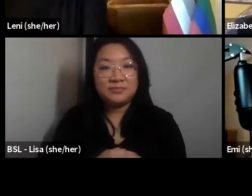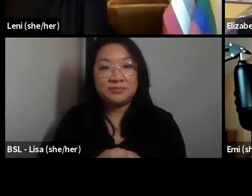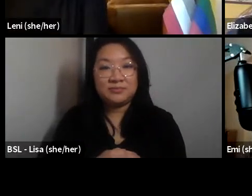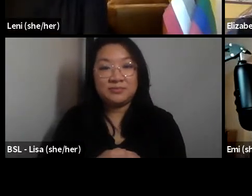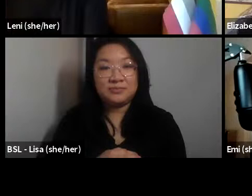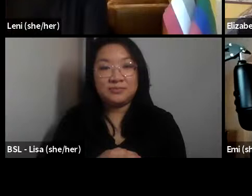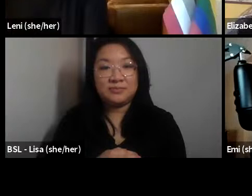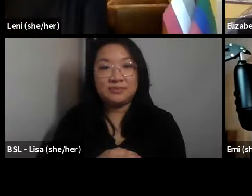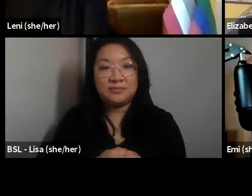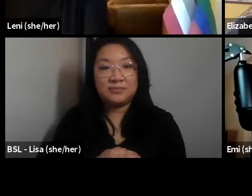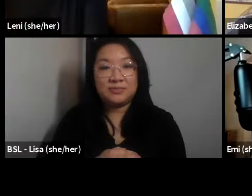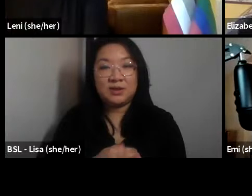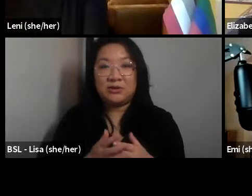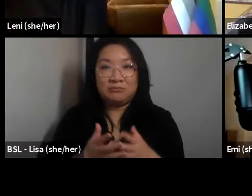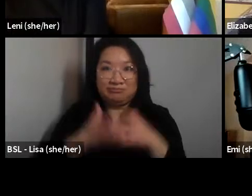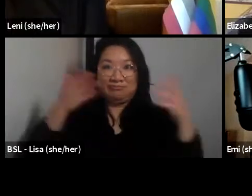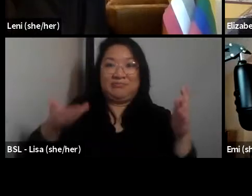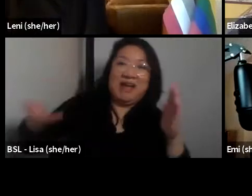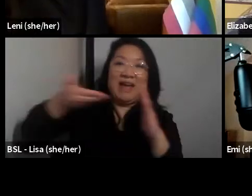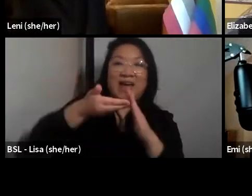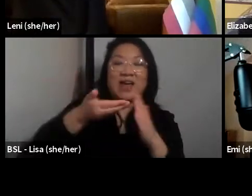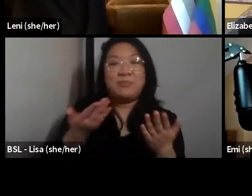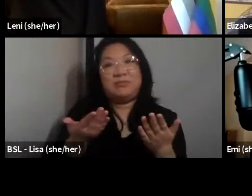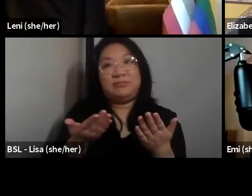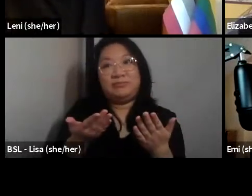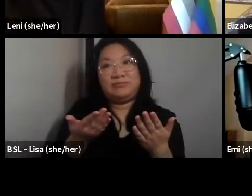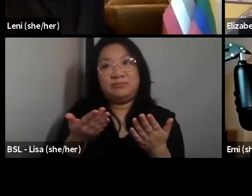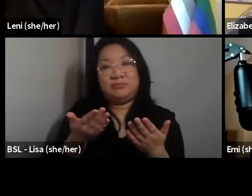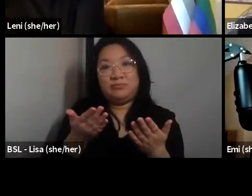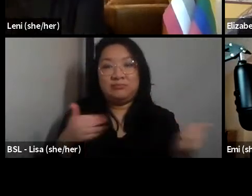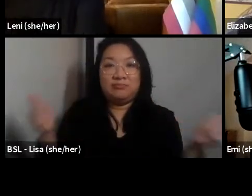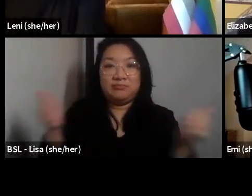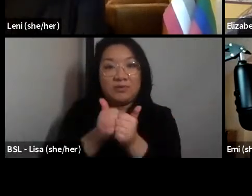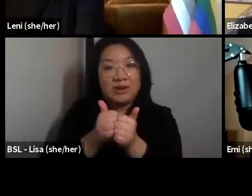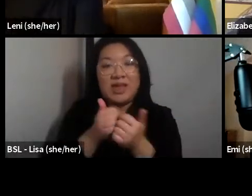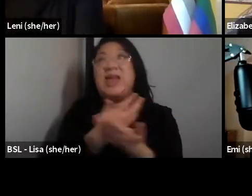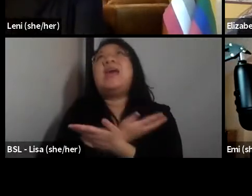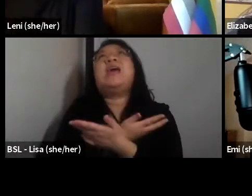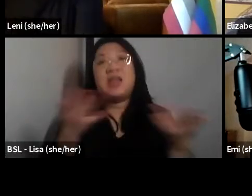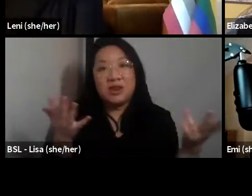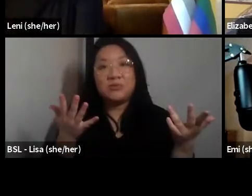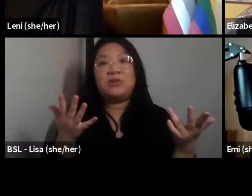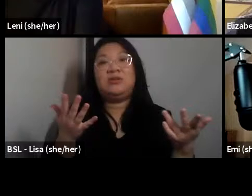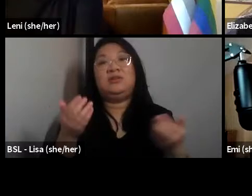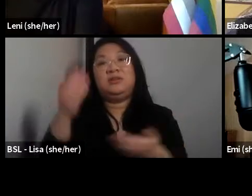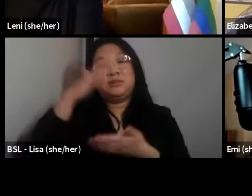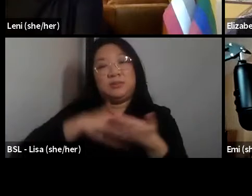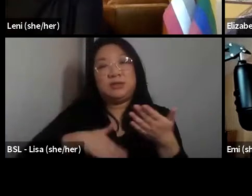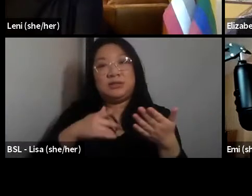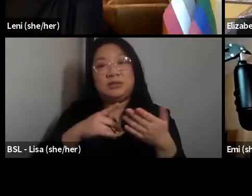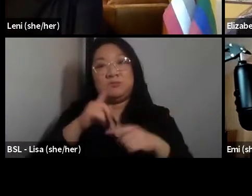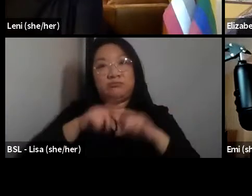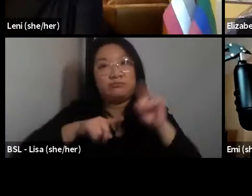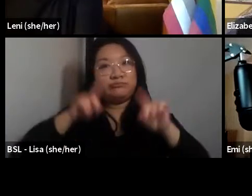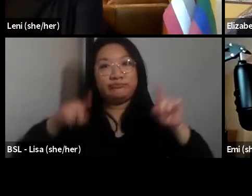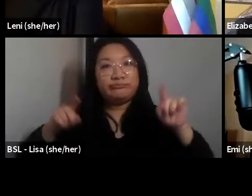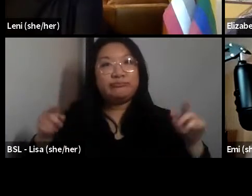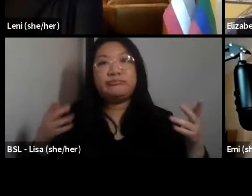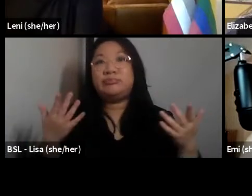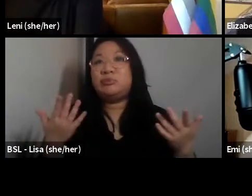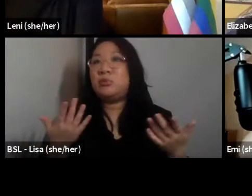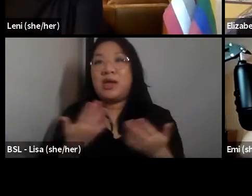I mean, I don't have a huge amount more to add. I think that's the biggest thing you can do, in the way that anybody whose experience is different to yours, anybody